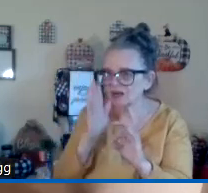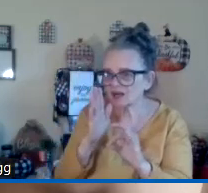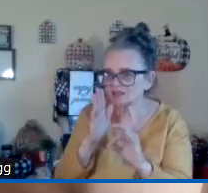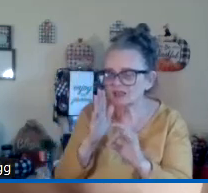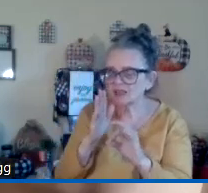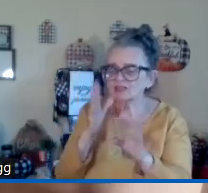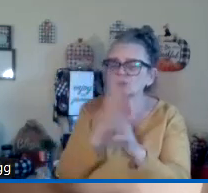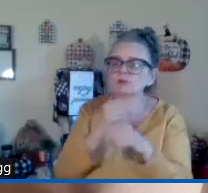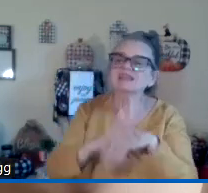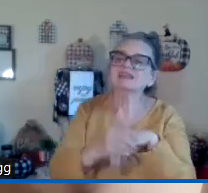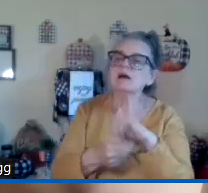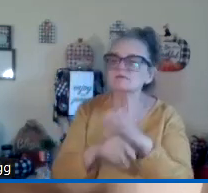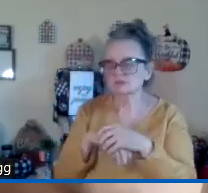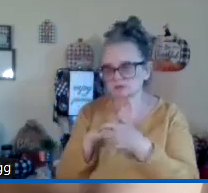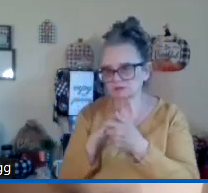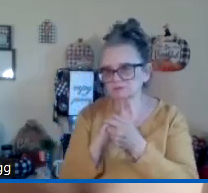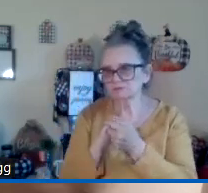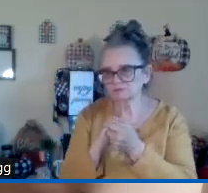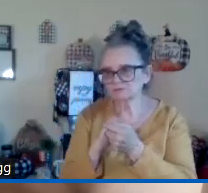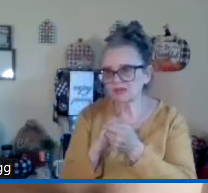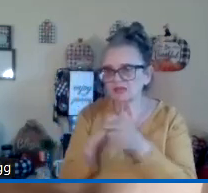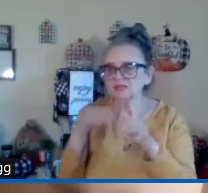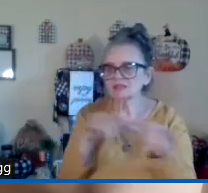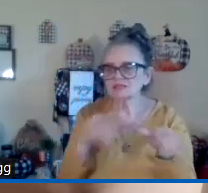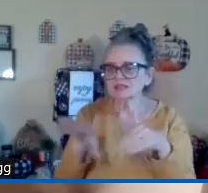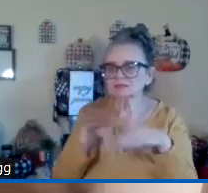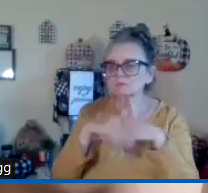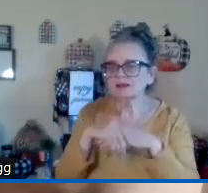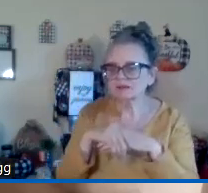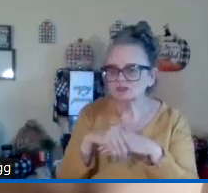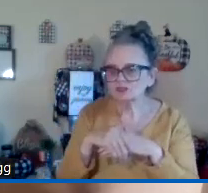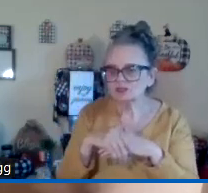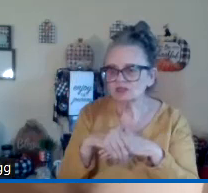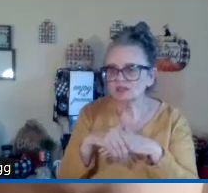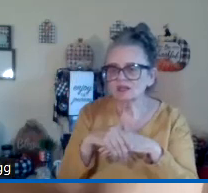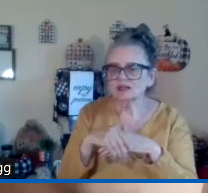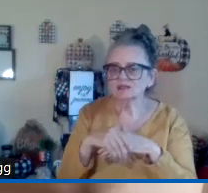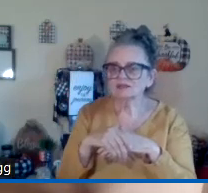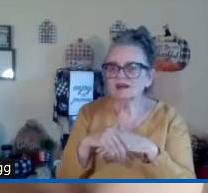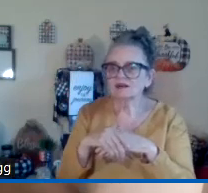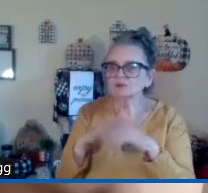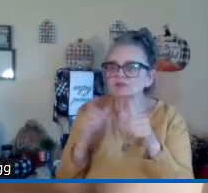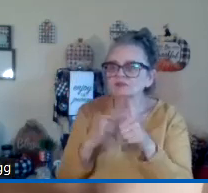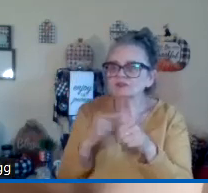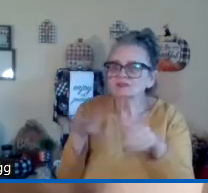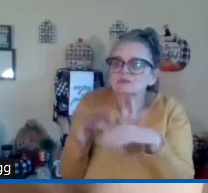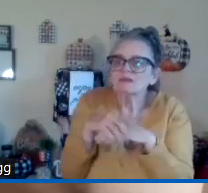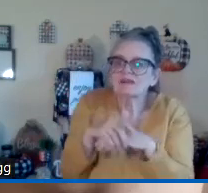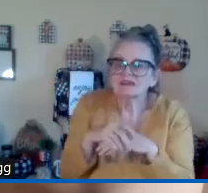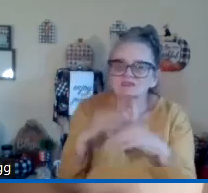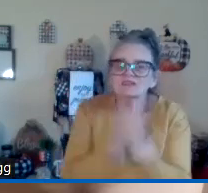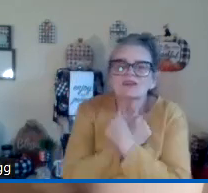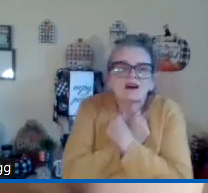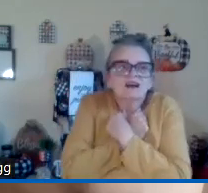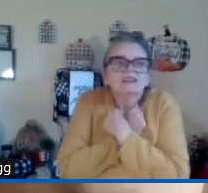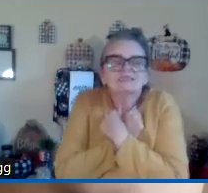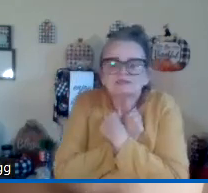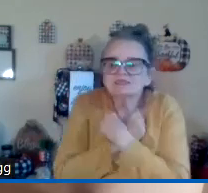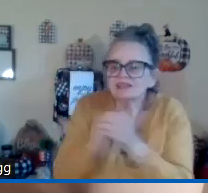of God. We get comfortable. It's like a marriage. When you first get married,